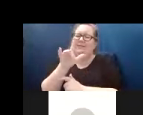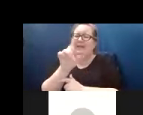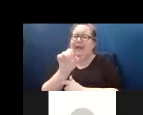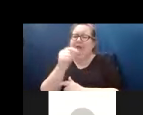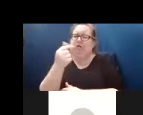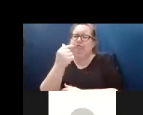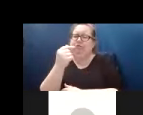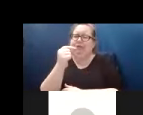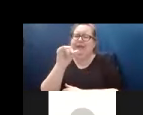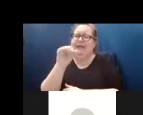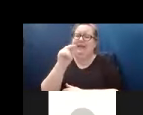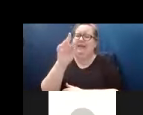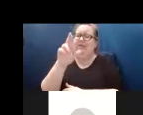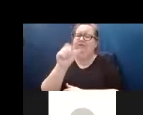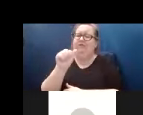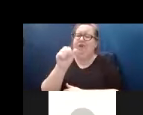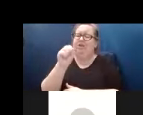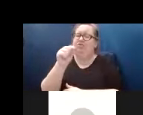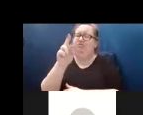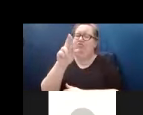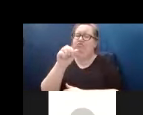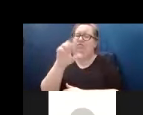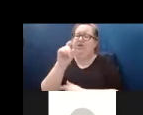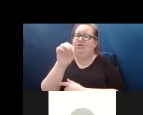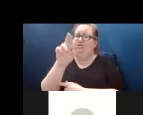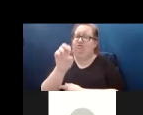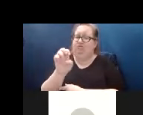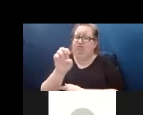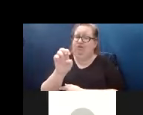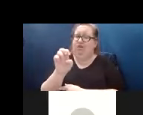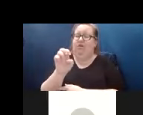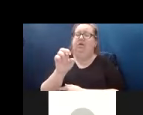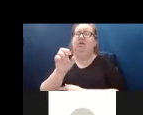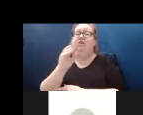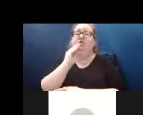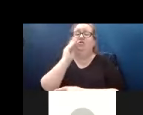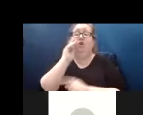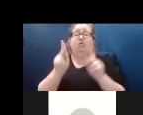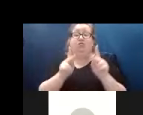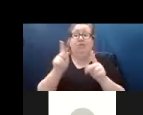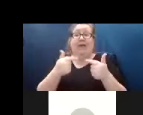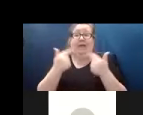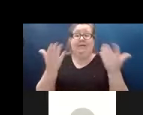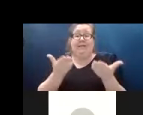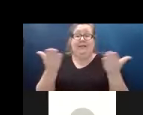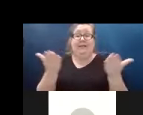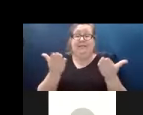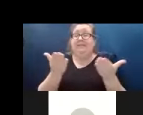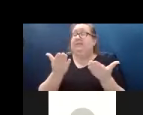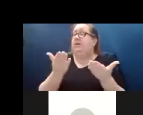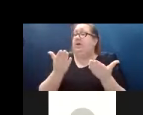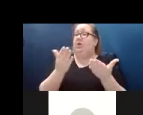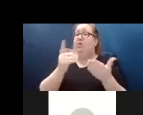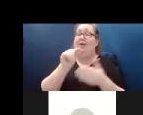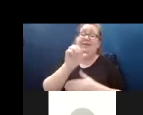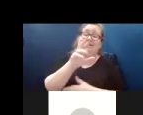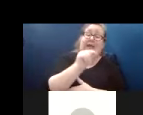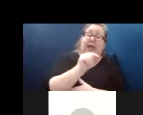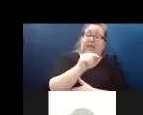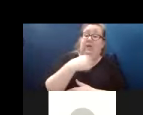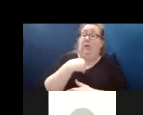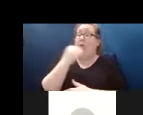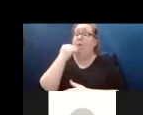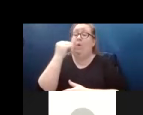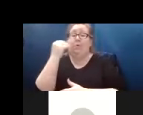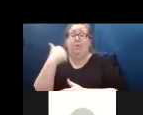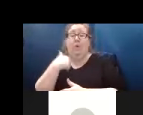green infrastructure. Like, so residents, whether you're a tenant or a homeowner, or other,